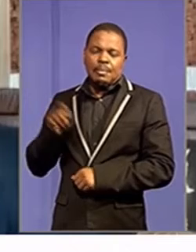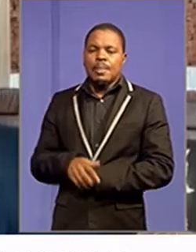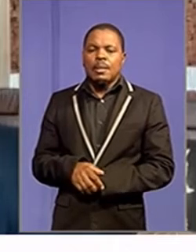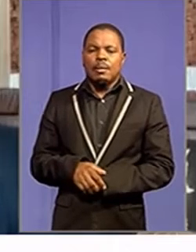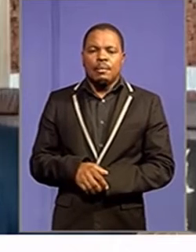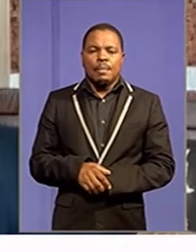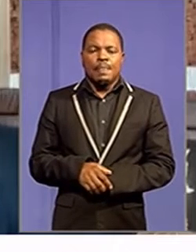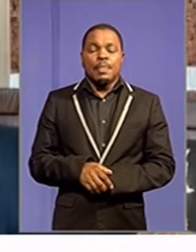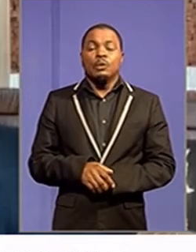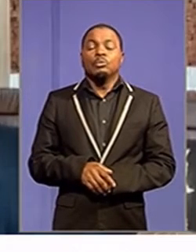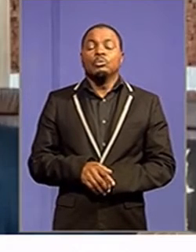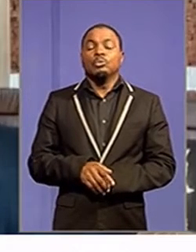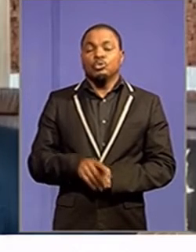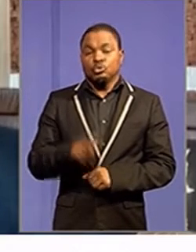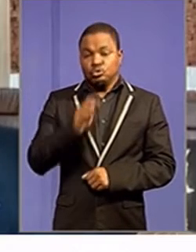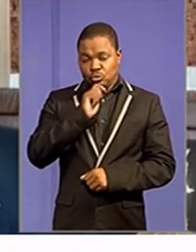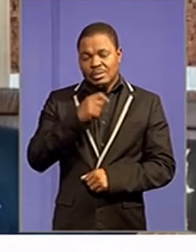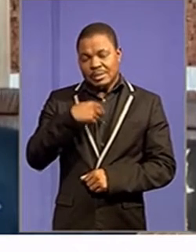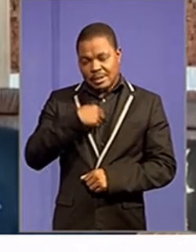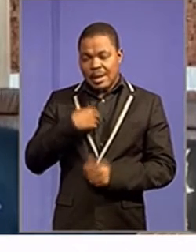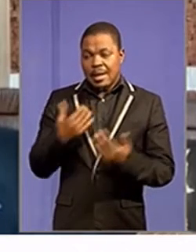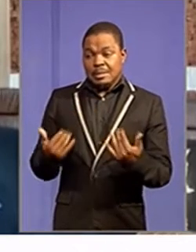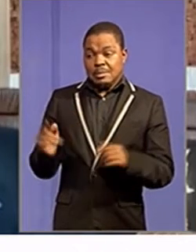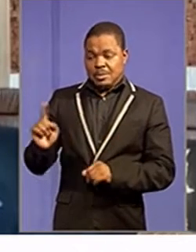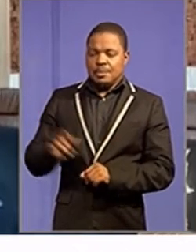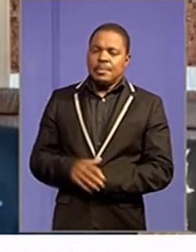I would have expected at least